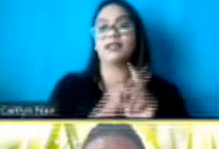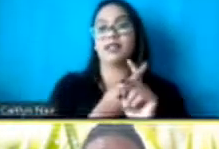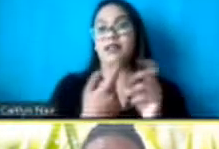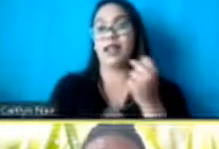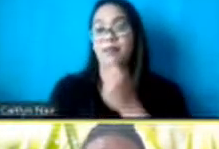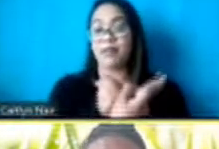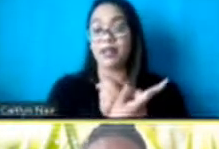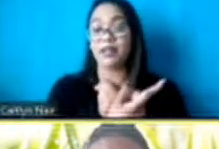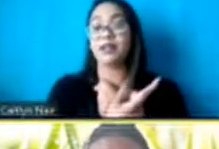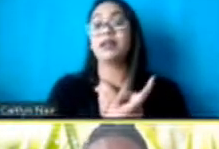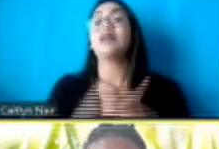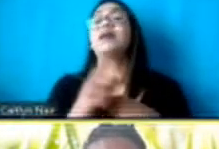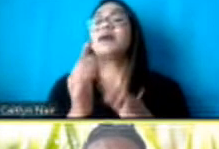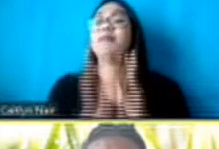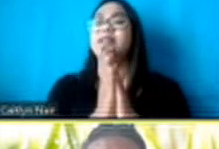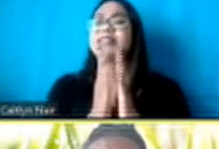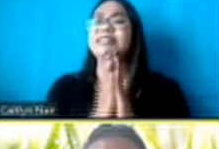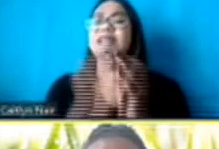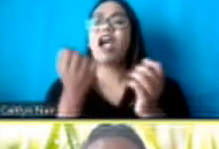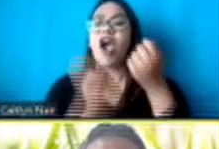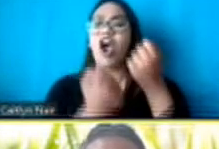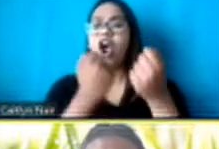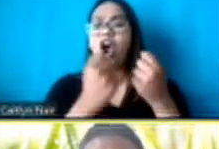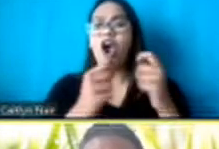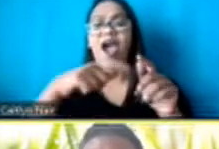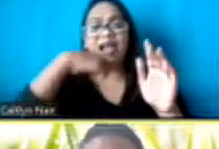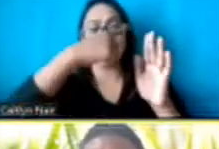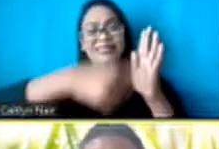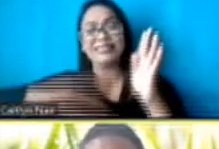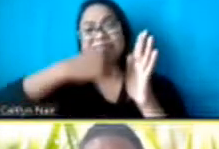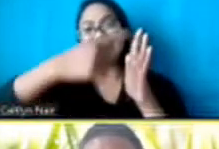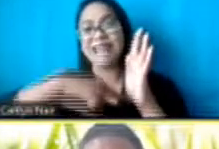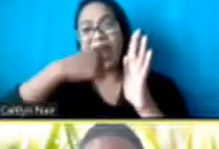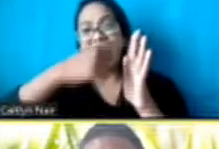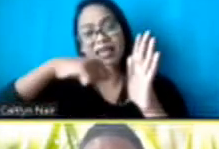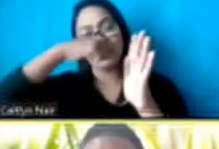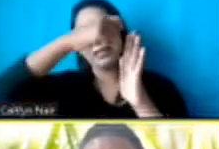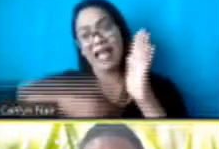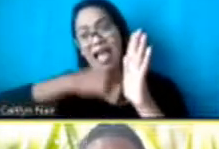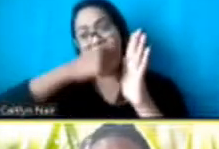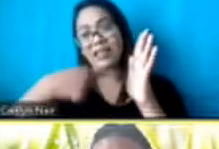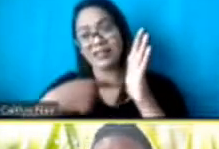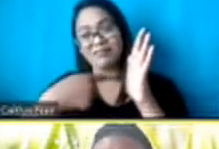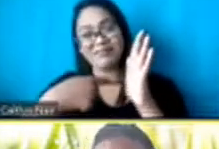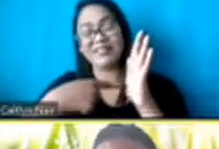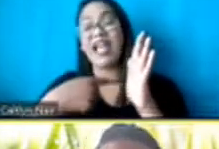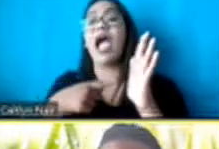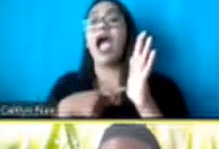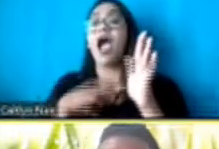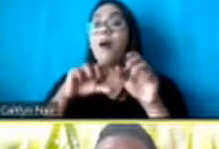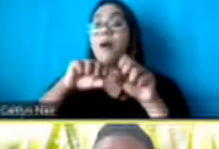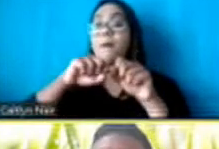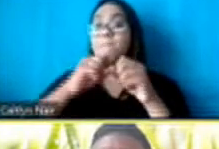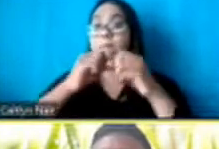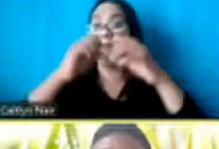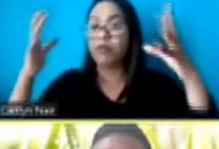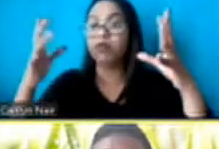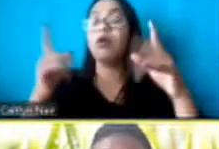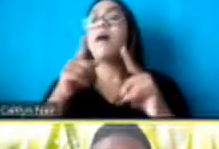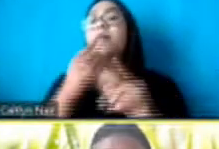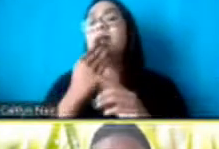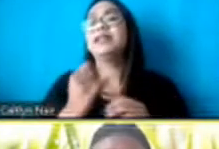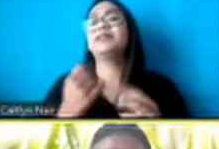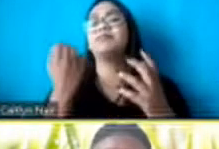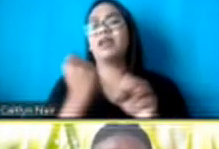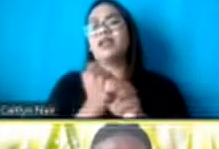your indicators are working so you can put your hazards on and protect yourself from getting taken out by the vehicle that's coming along behind you on